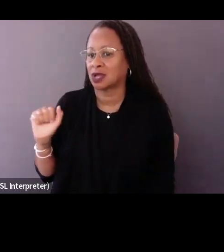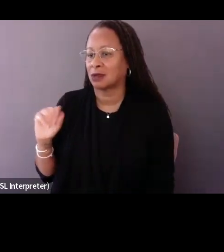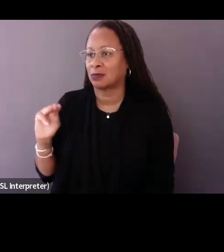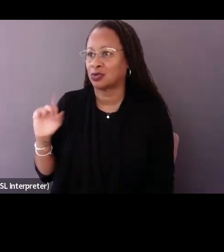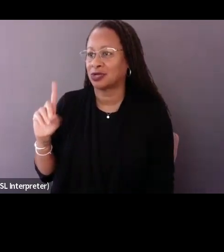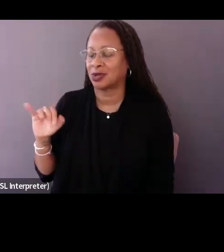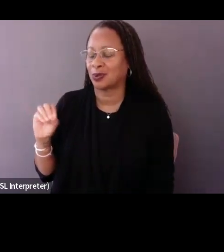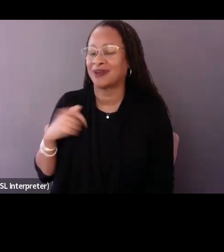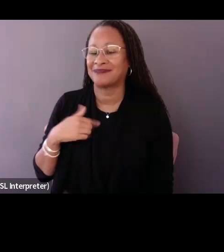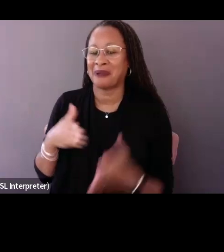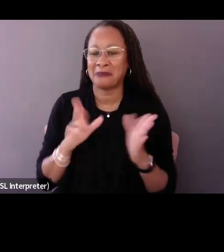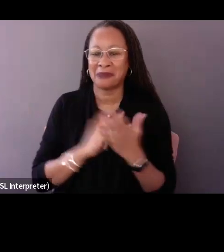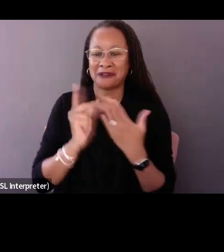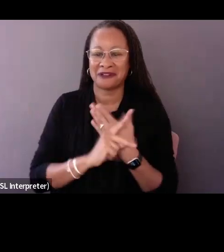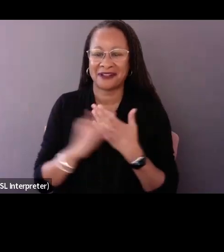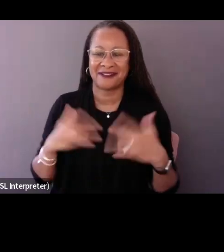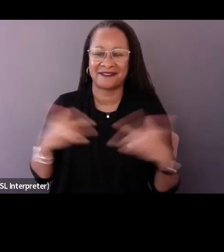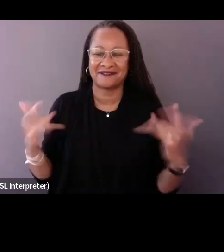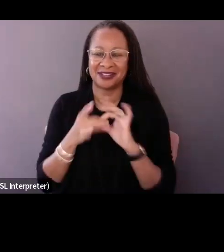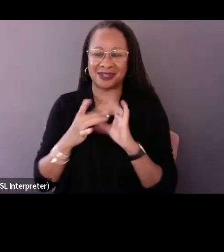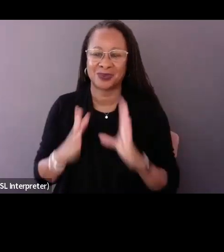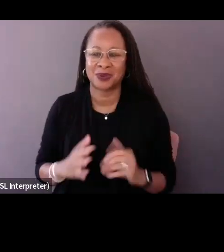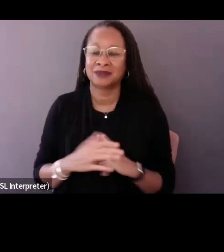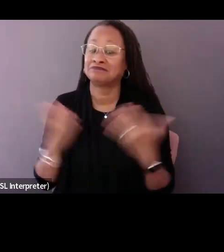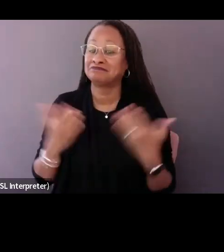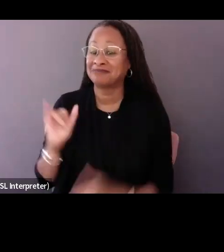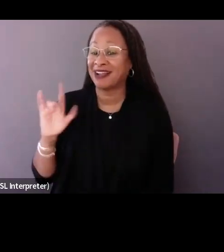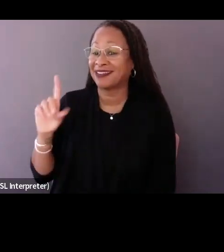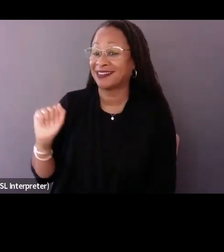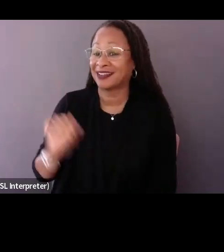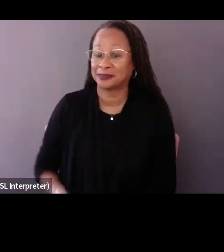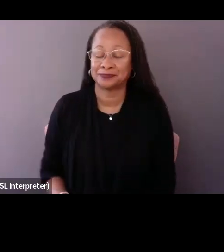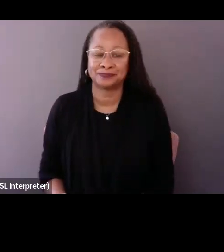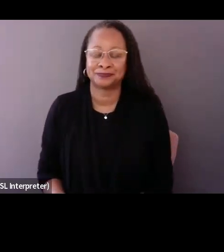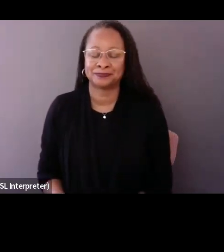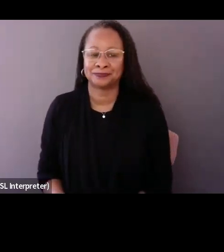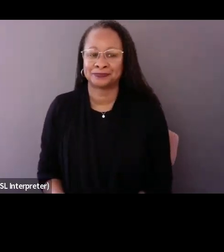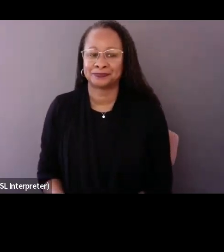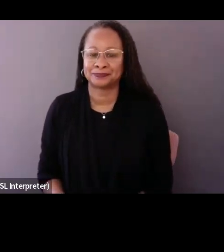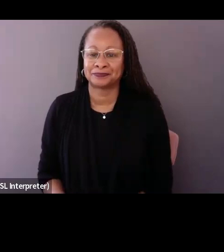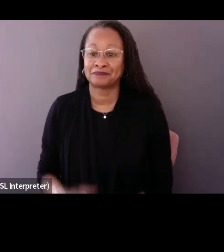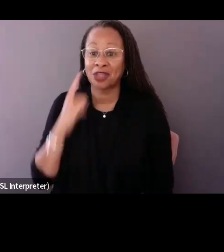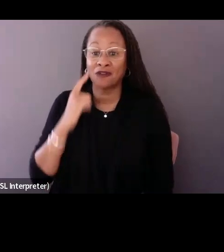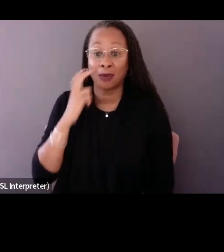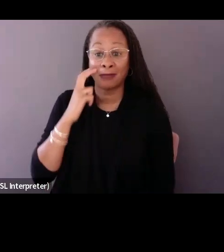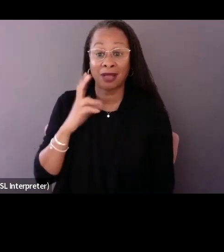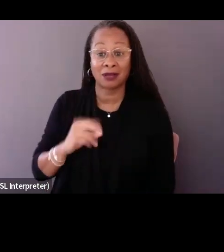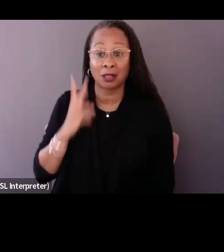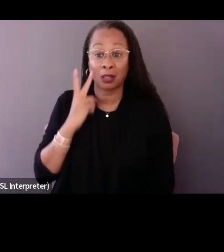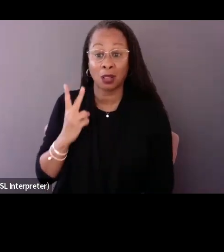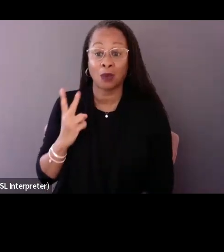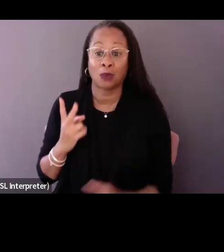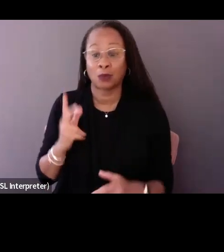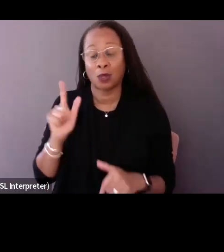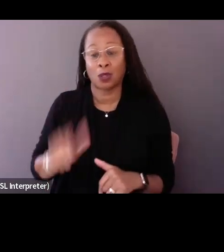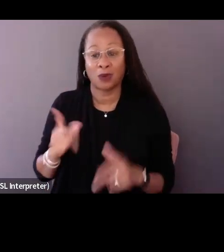and I am the Public Programs and Events Coordinator here at IDA. For our blind and low vision